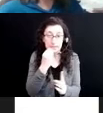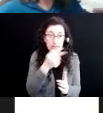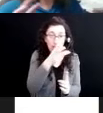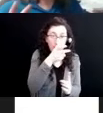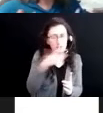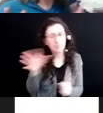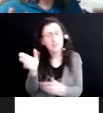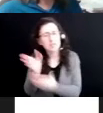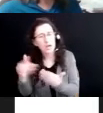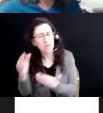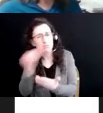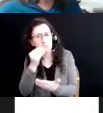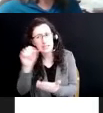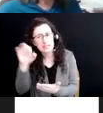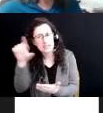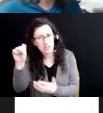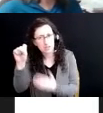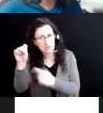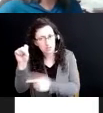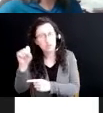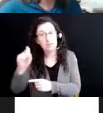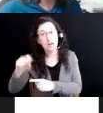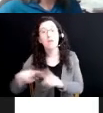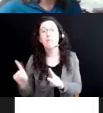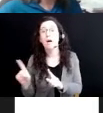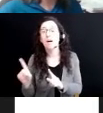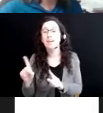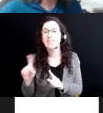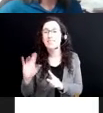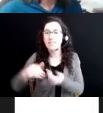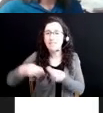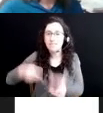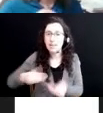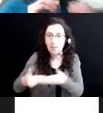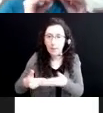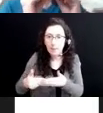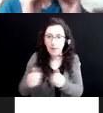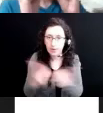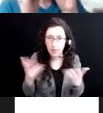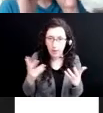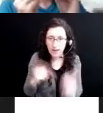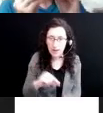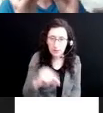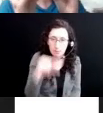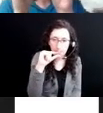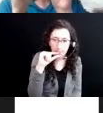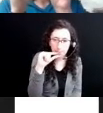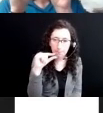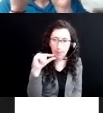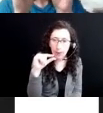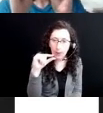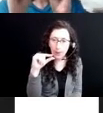seeds and other things as an adults, they're all feeding their young these little tiny packages